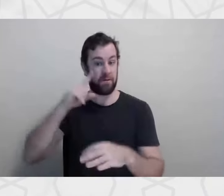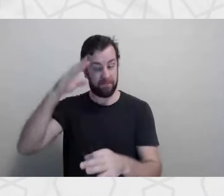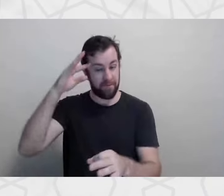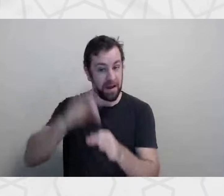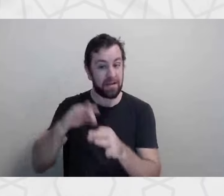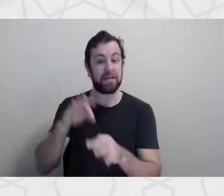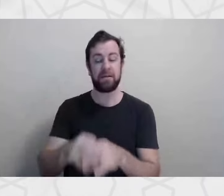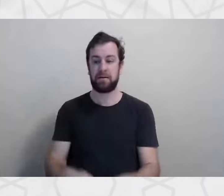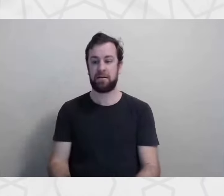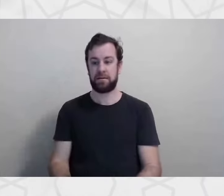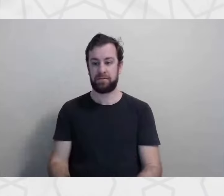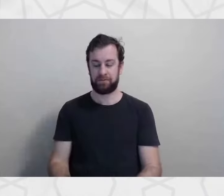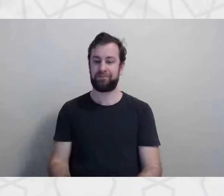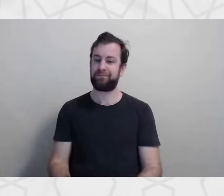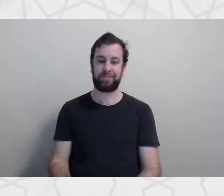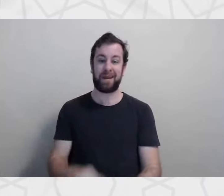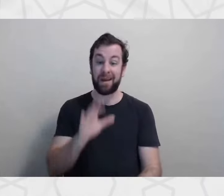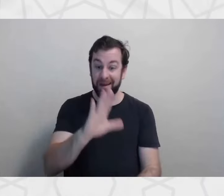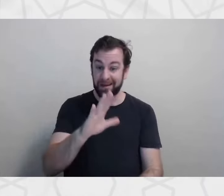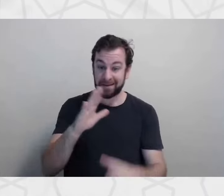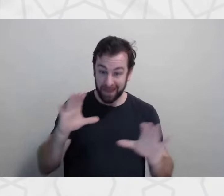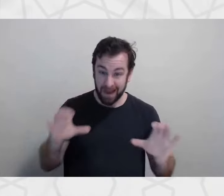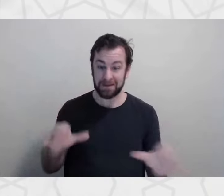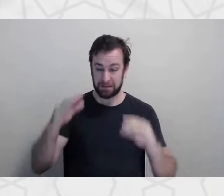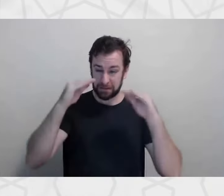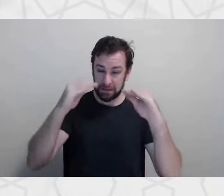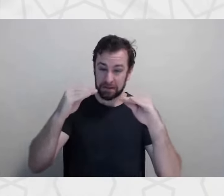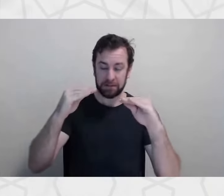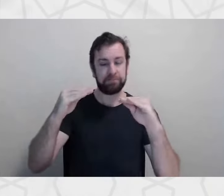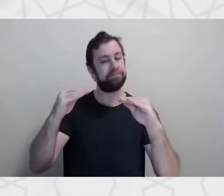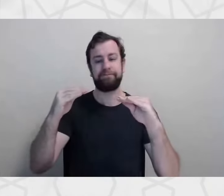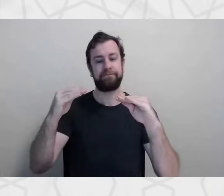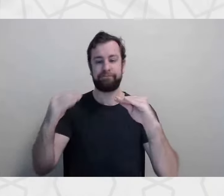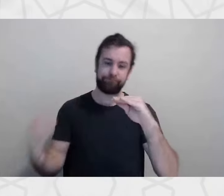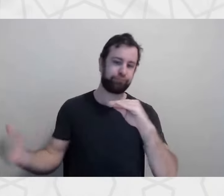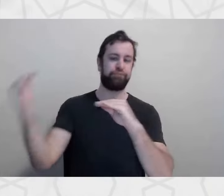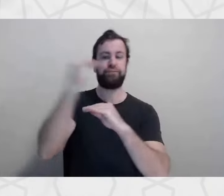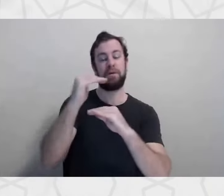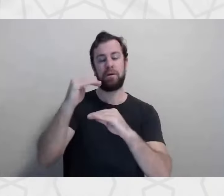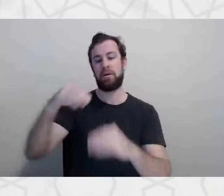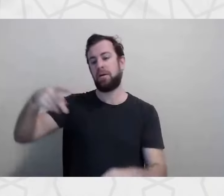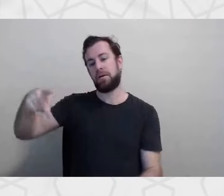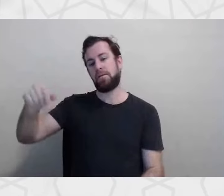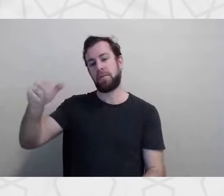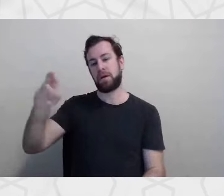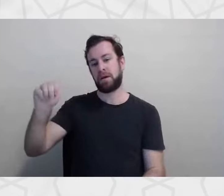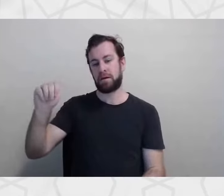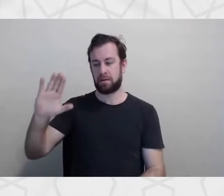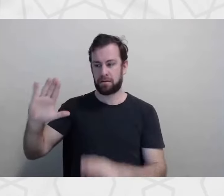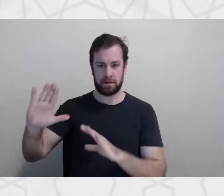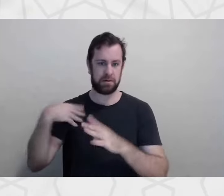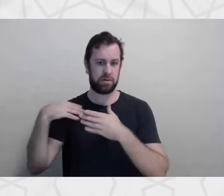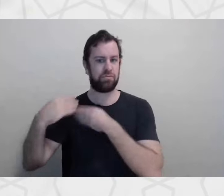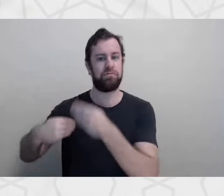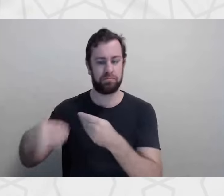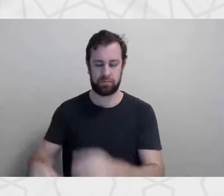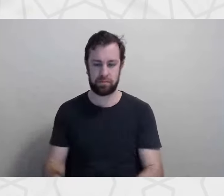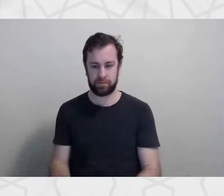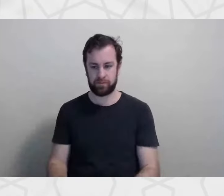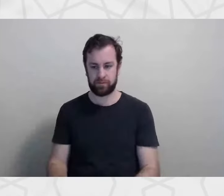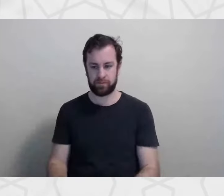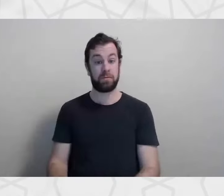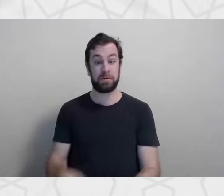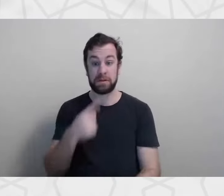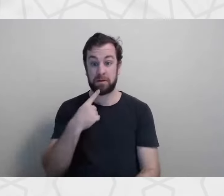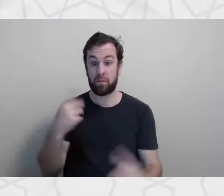It has been superseded by a pagan ritual. And we say, what is wrong with this?